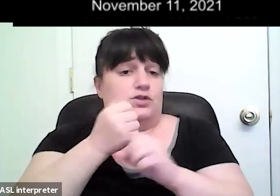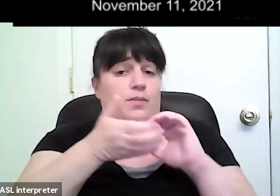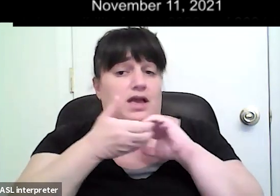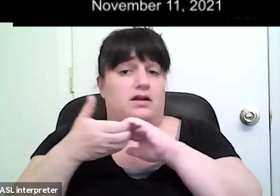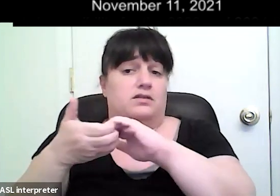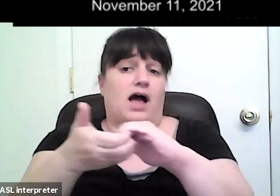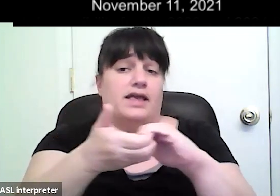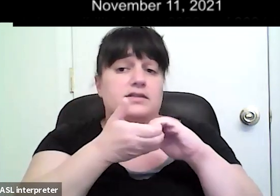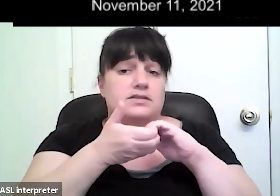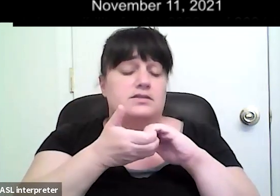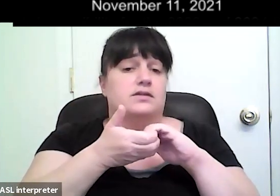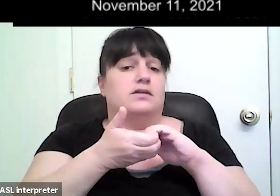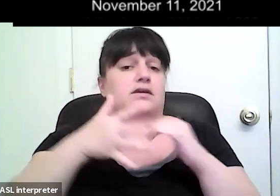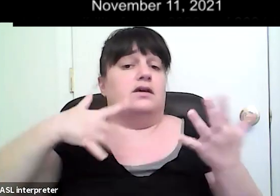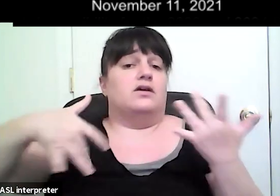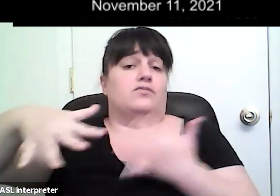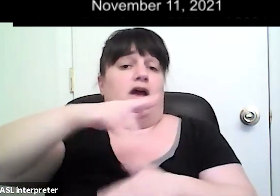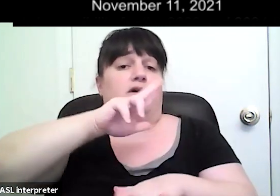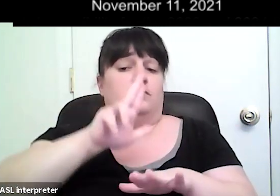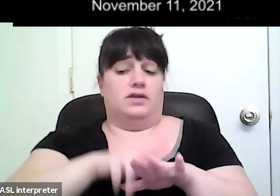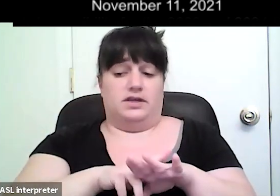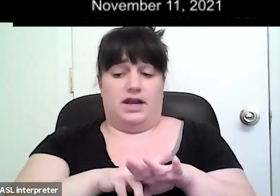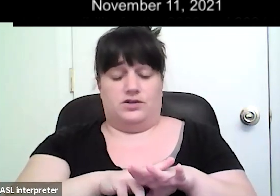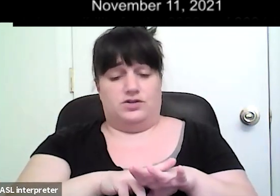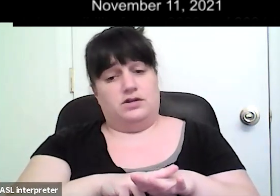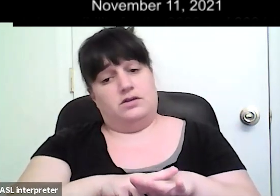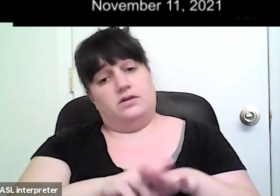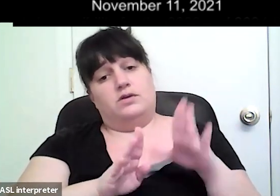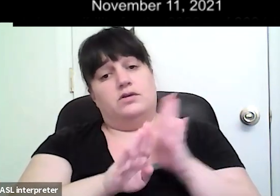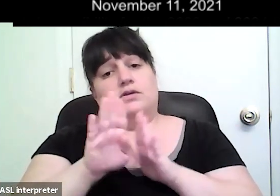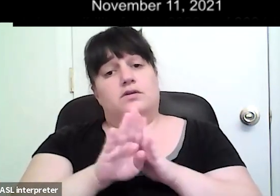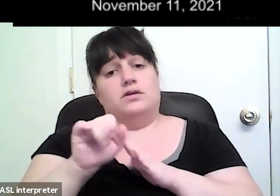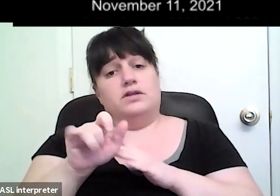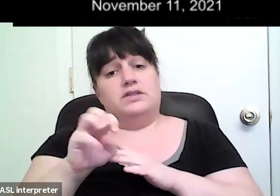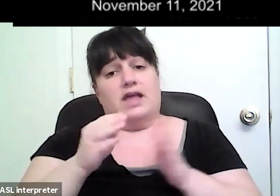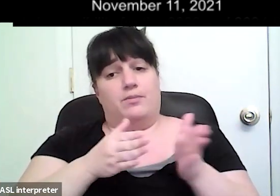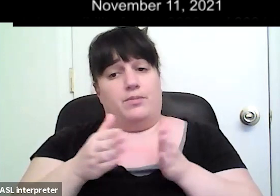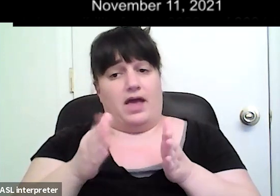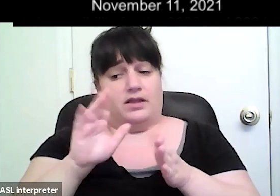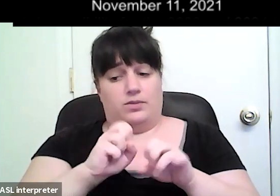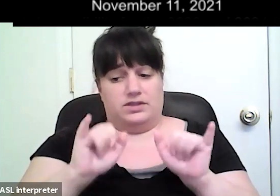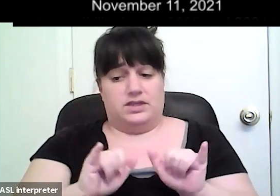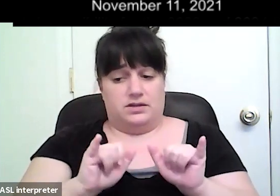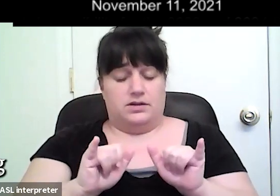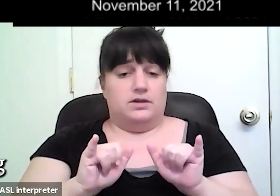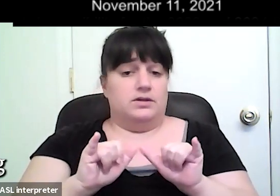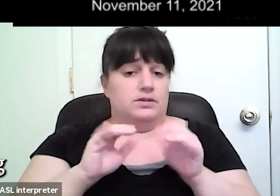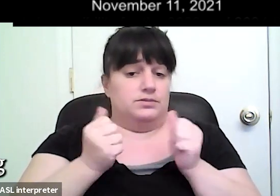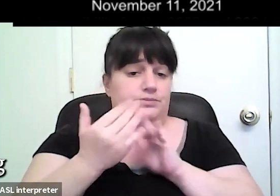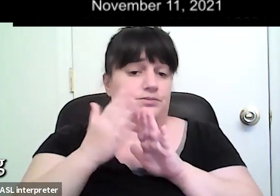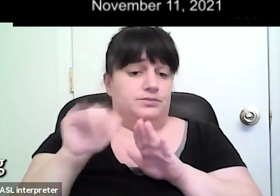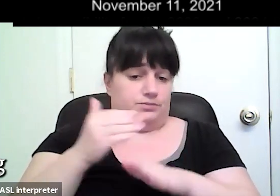alliance around the nation to develop STEM pathways that will systematically address